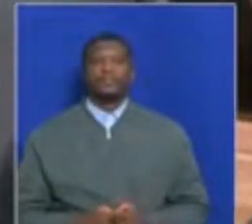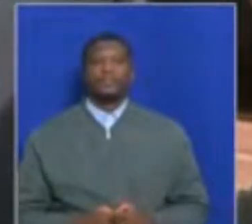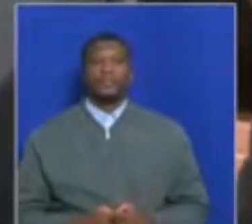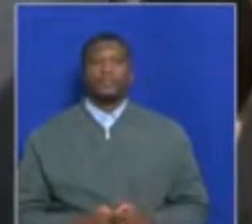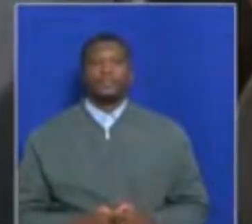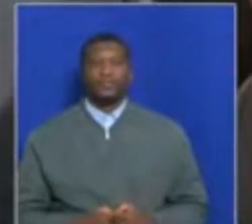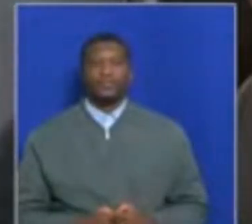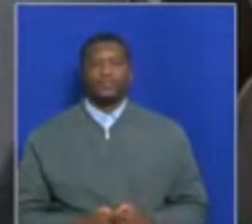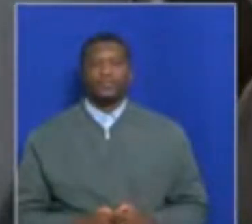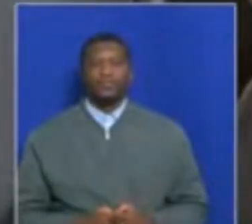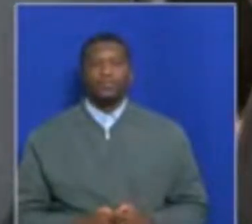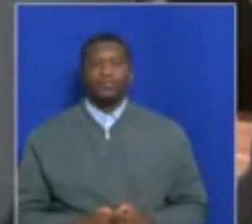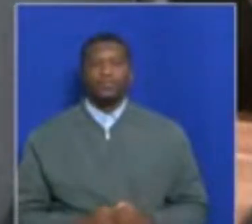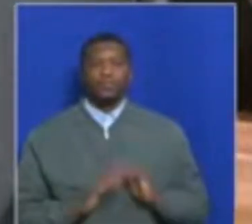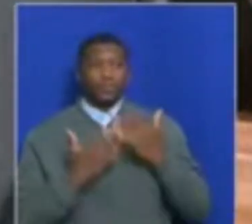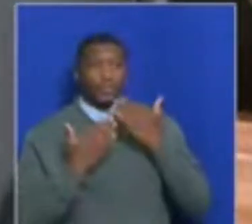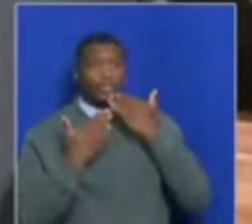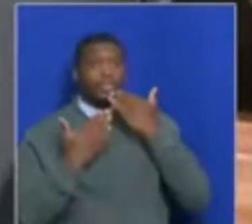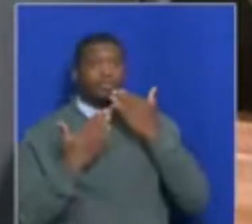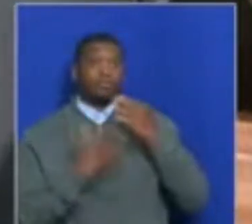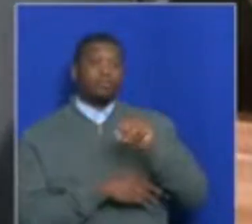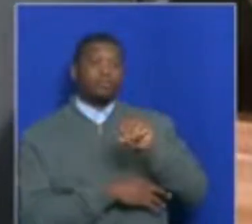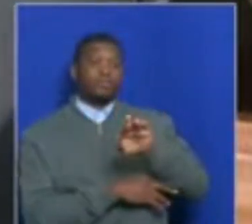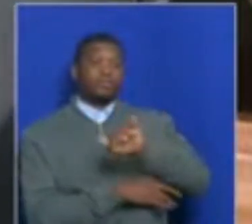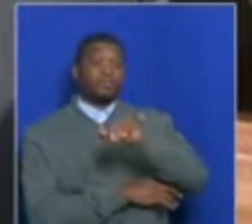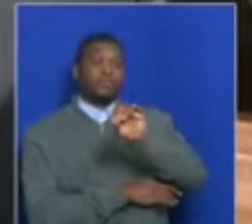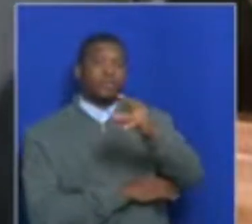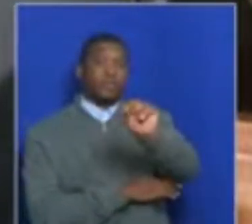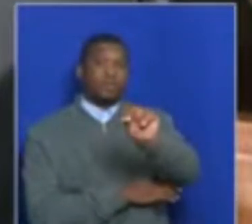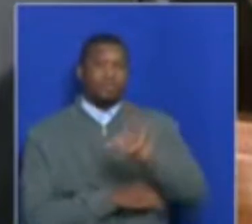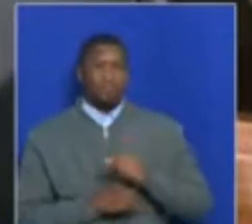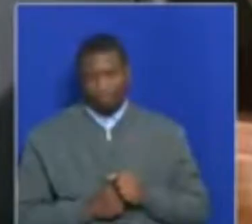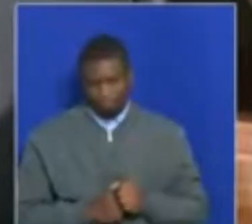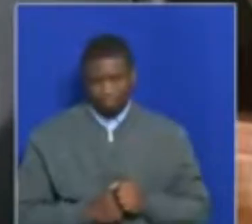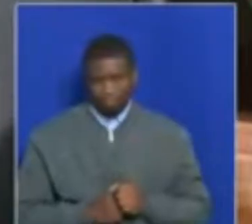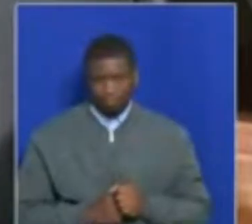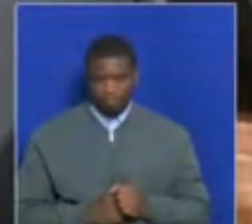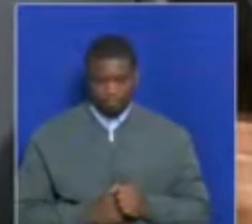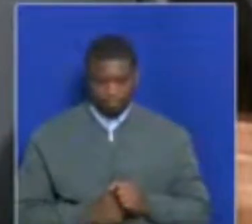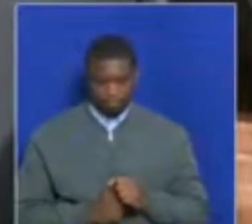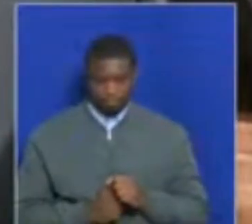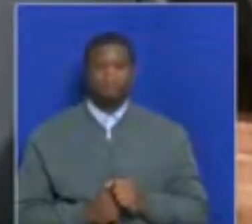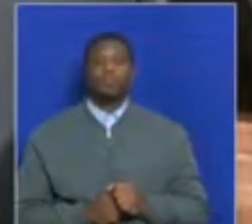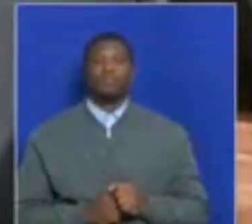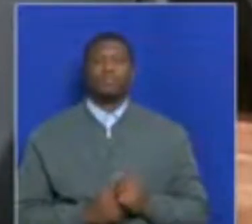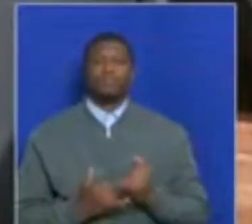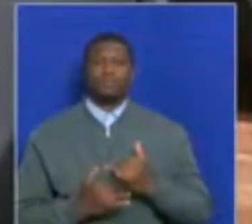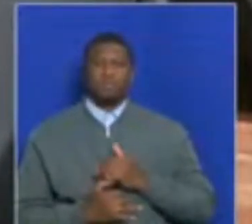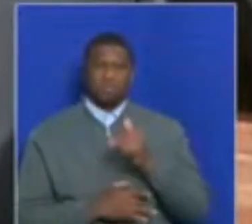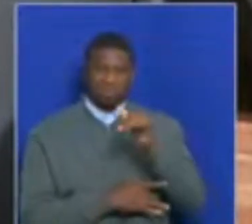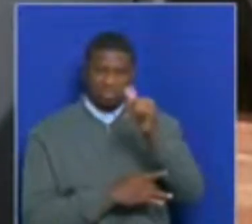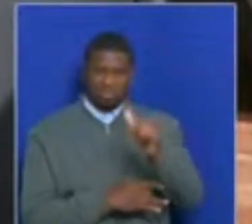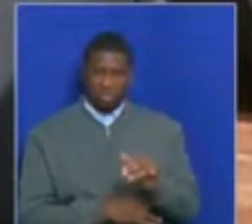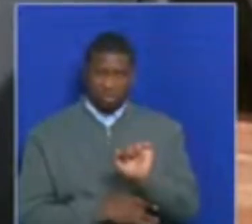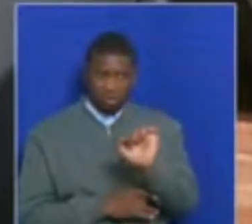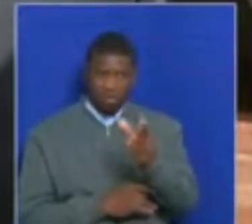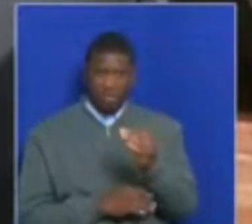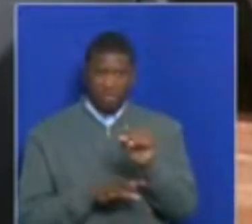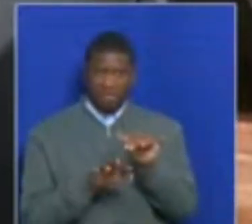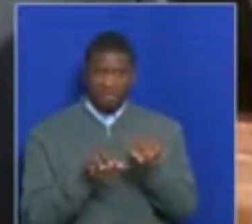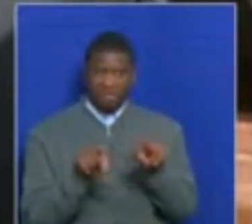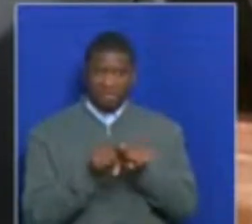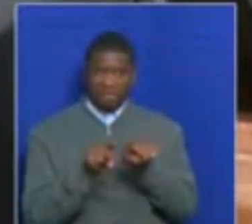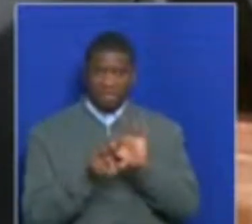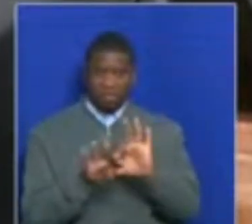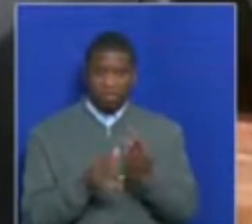Thank you, Mr. John. I just want to check that you have the same files as me in front of you. So there should